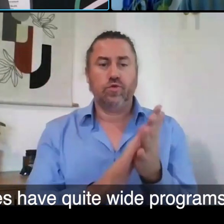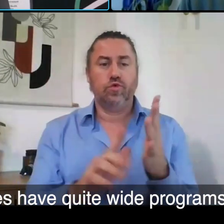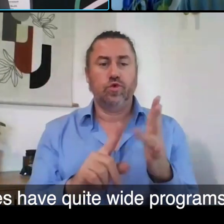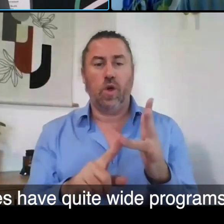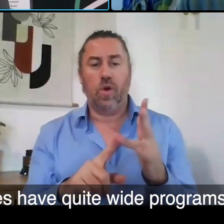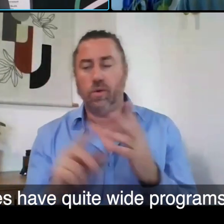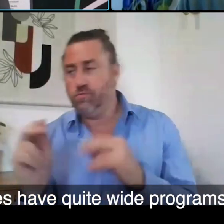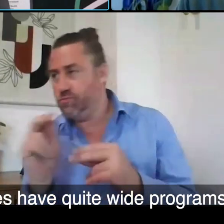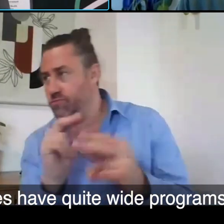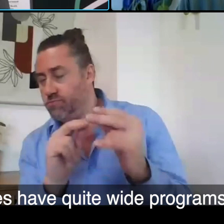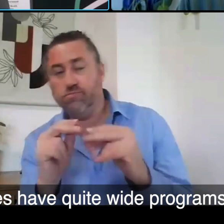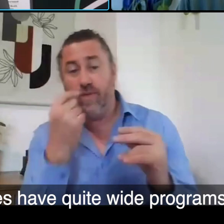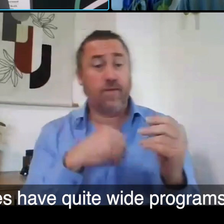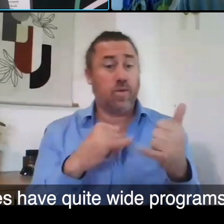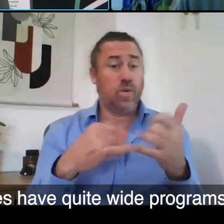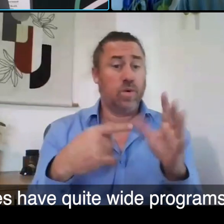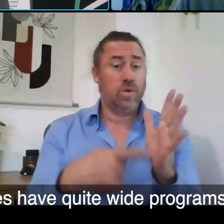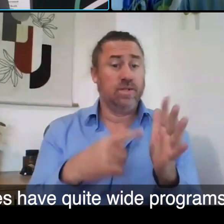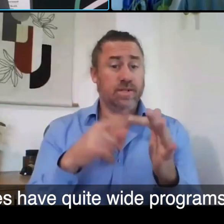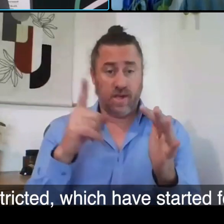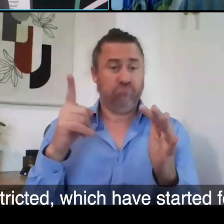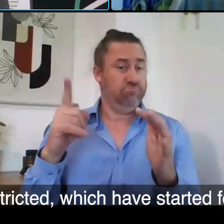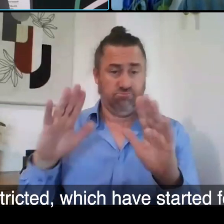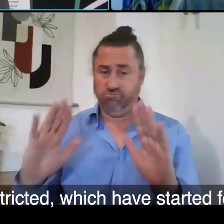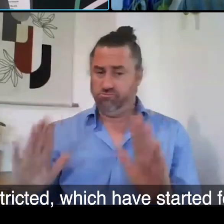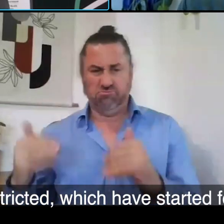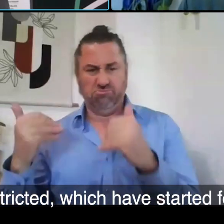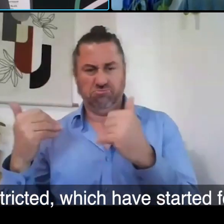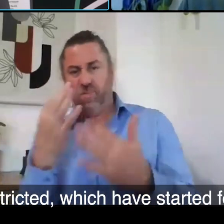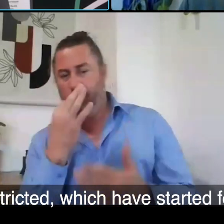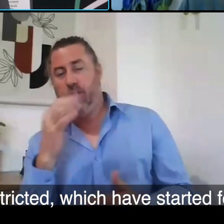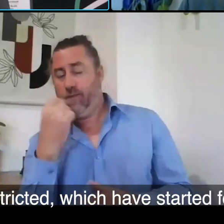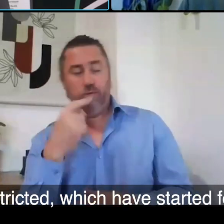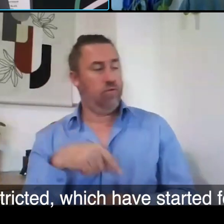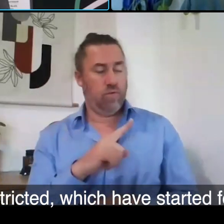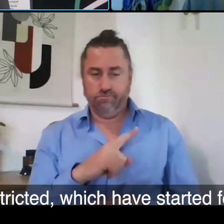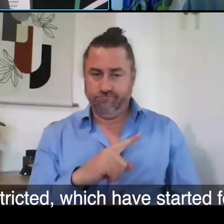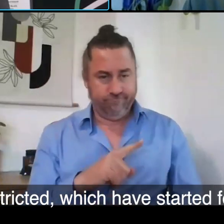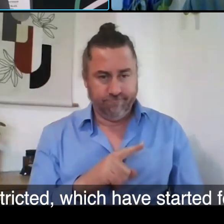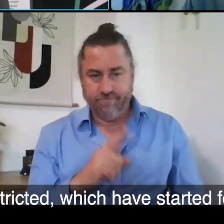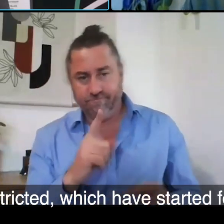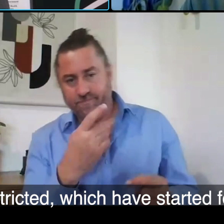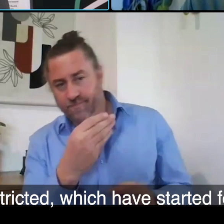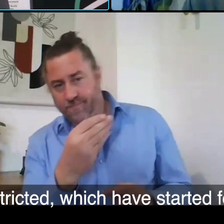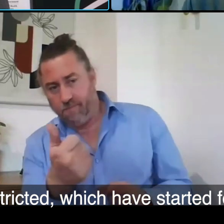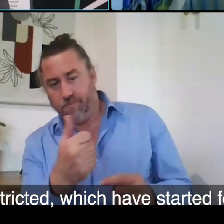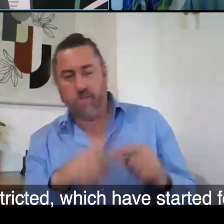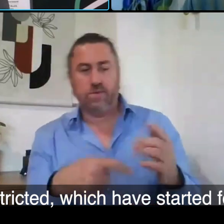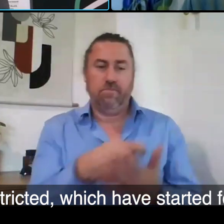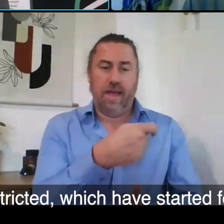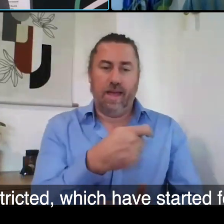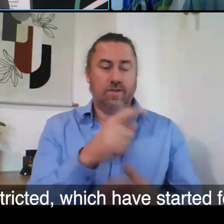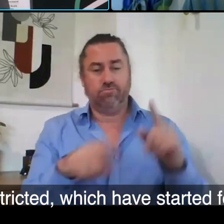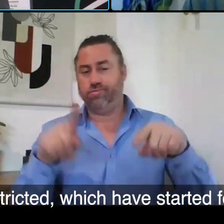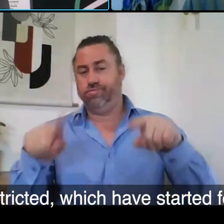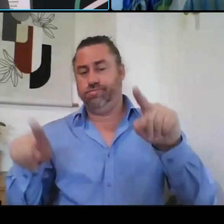some states have quite wide programs, others a bit more restricted, which have started for this